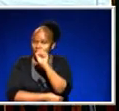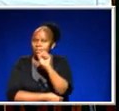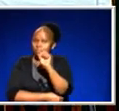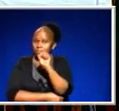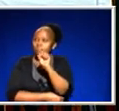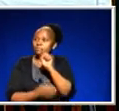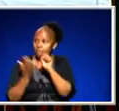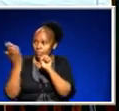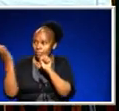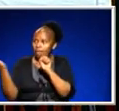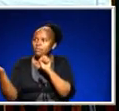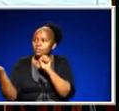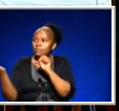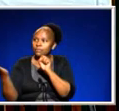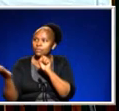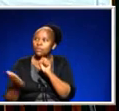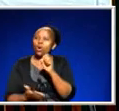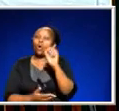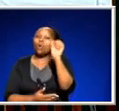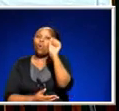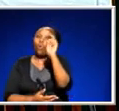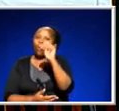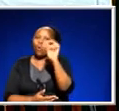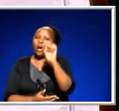This S, 1s,